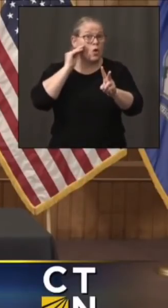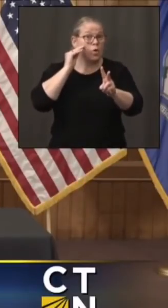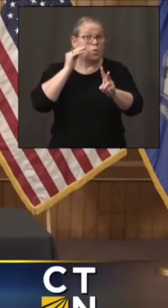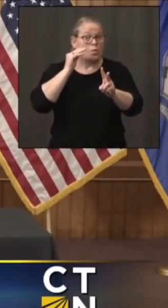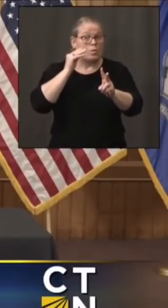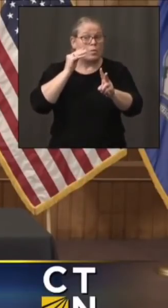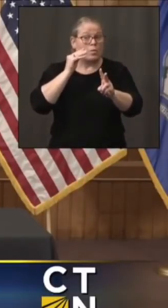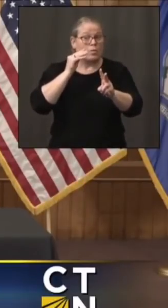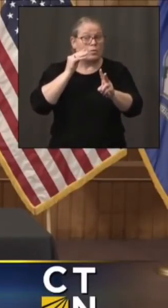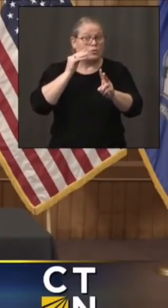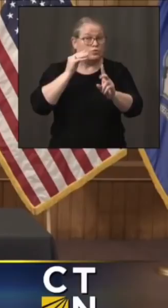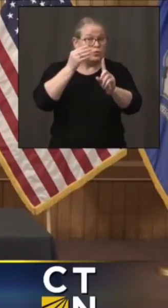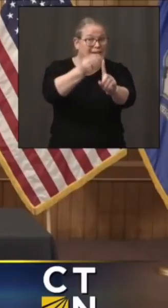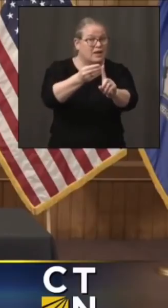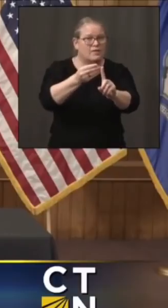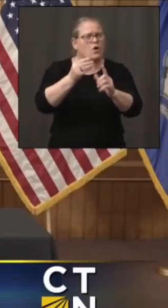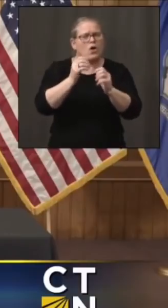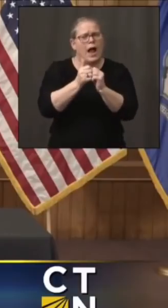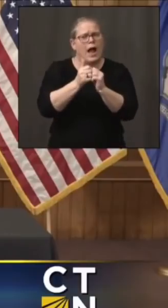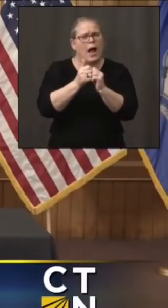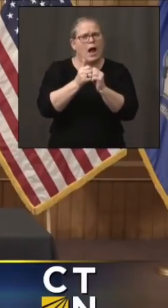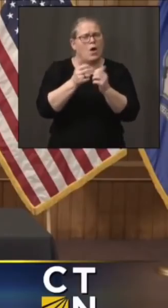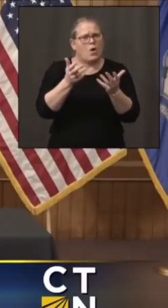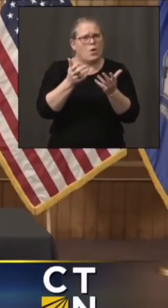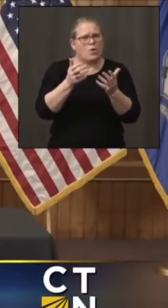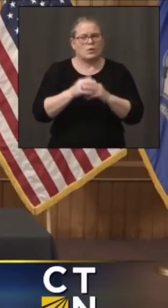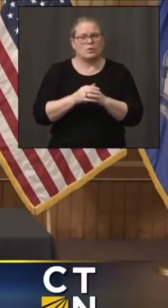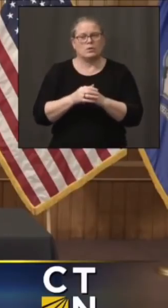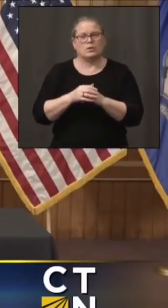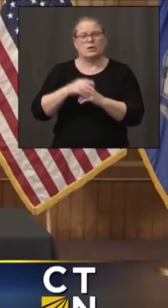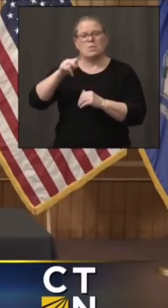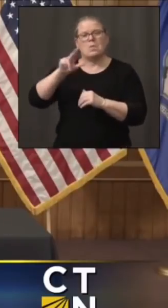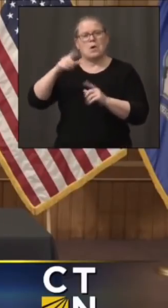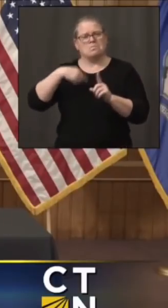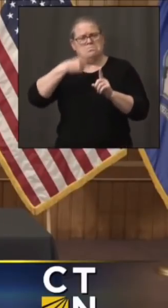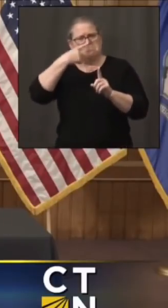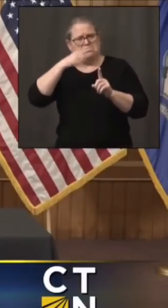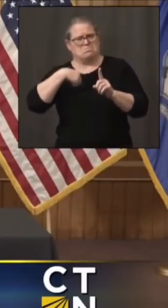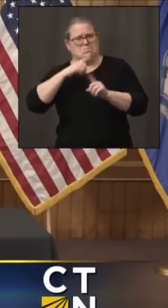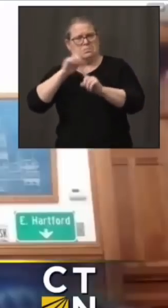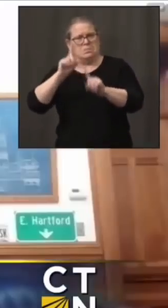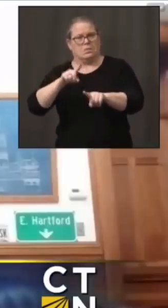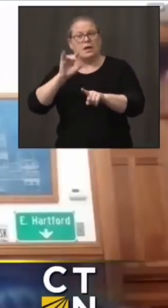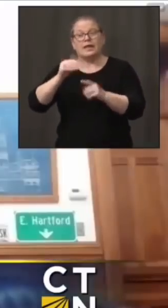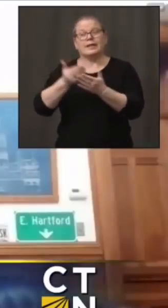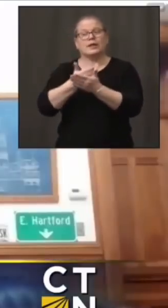I'll stop in, Governor. That's still in the progress. As you probably know, that this is a new program that was